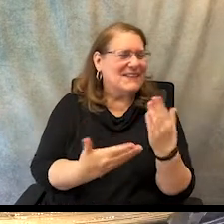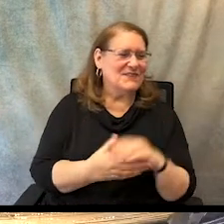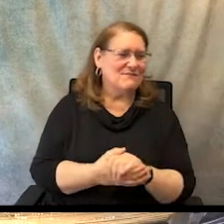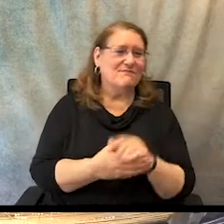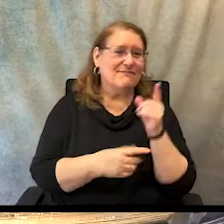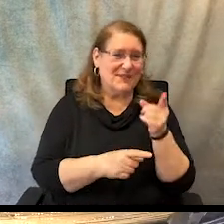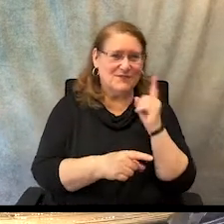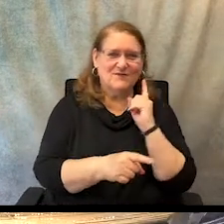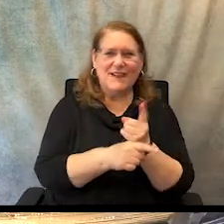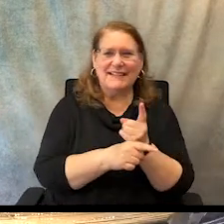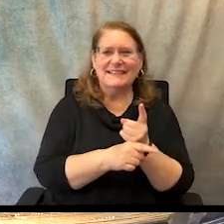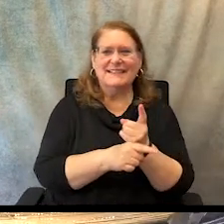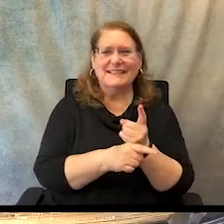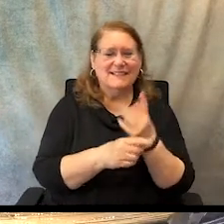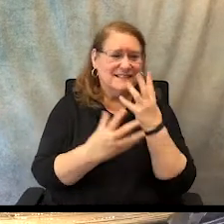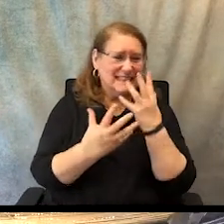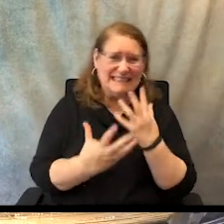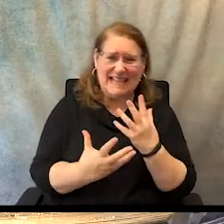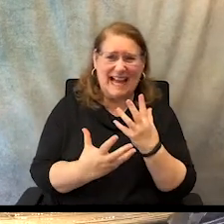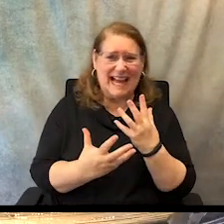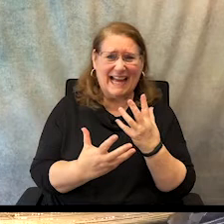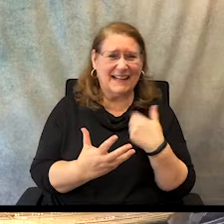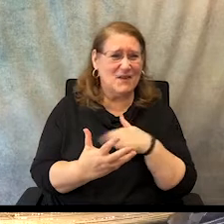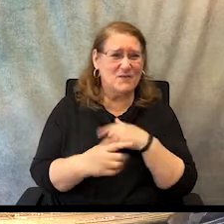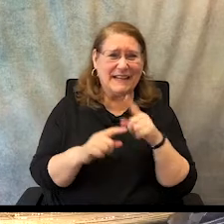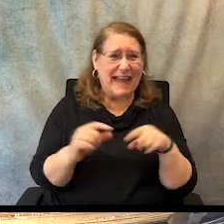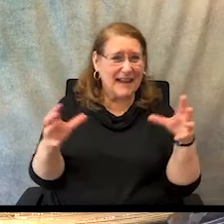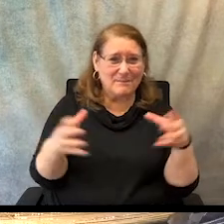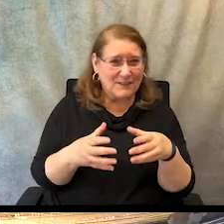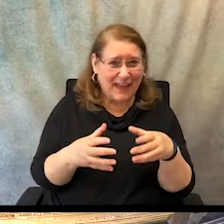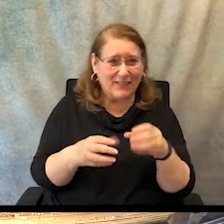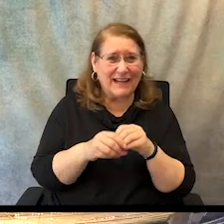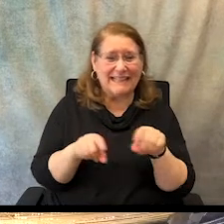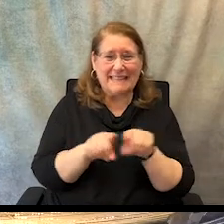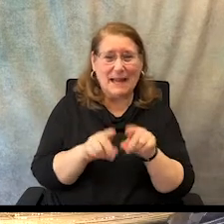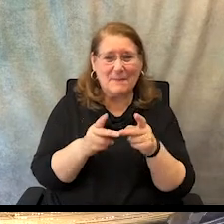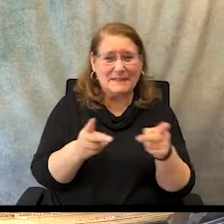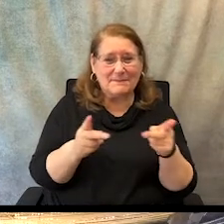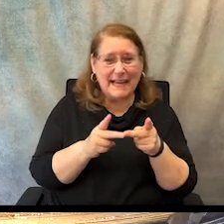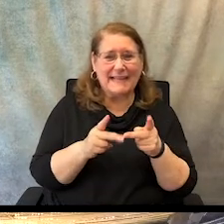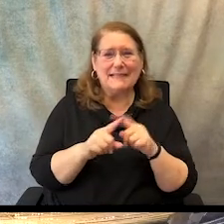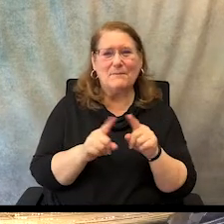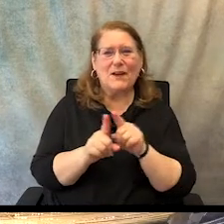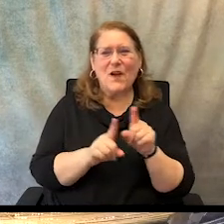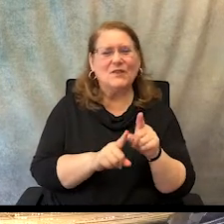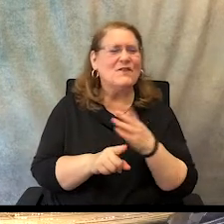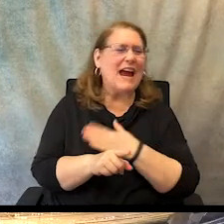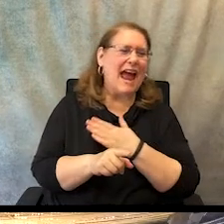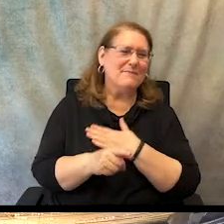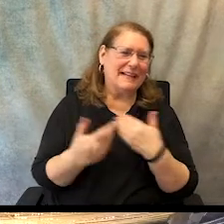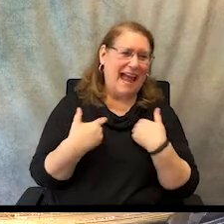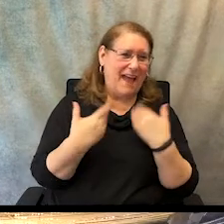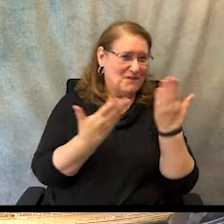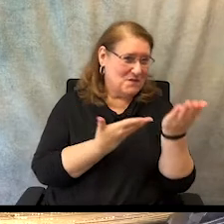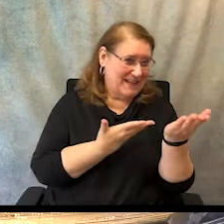Thank you, Mano. You're right. It's sad in a way that we can't be together in the same space, but we're also very